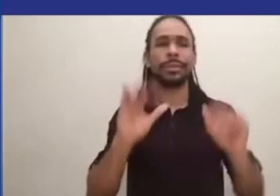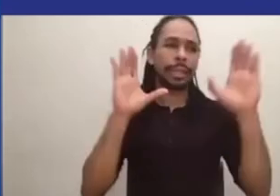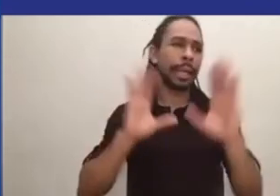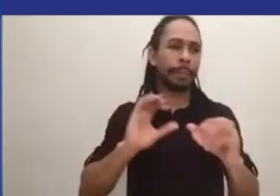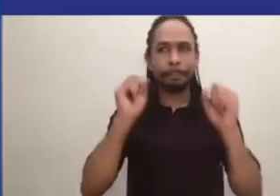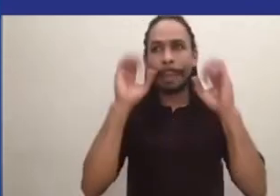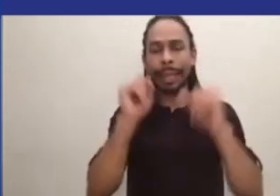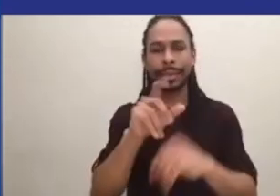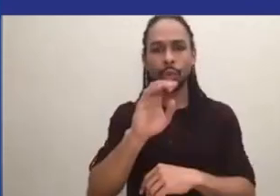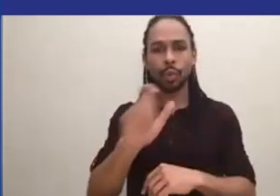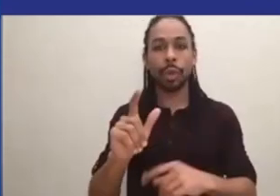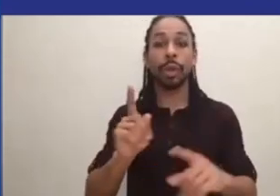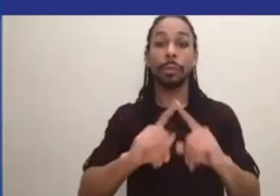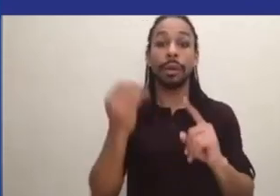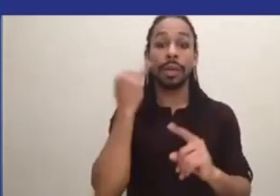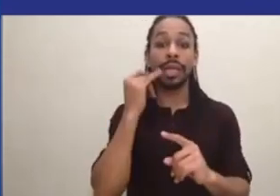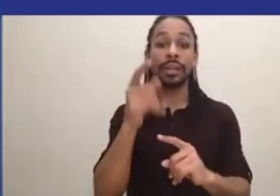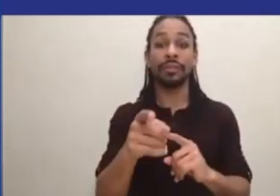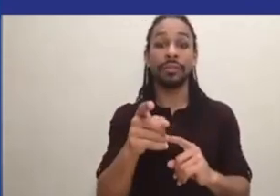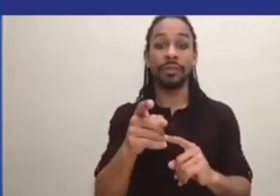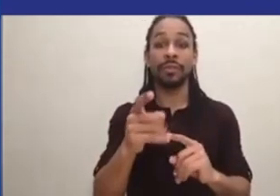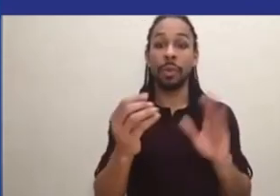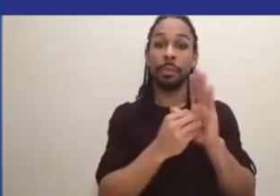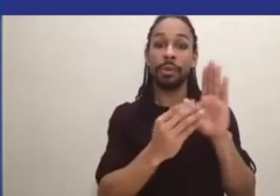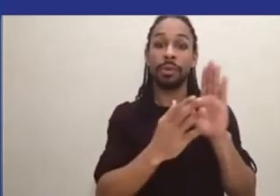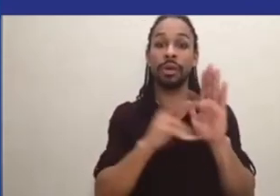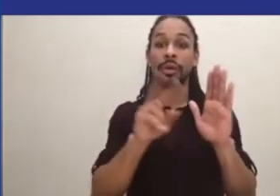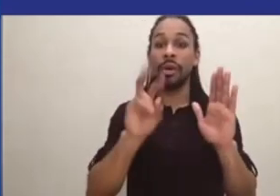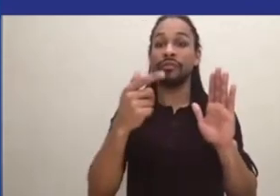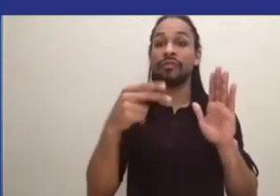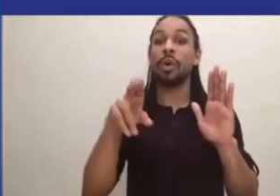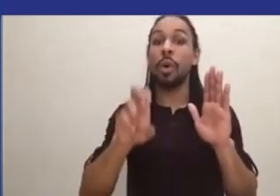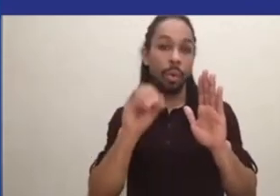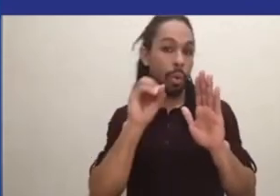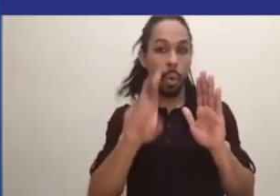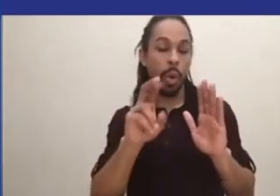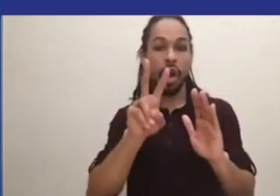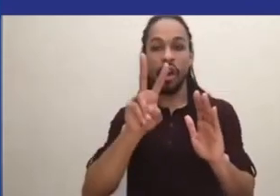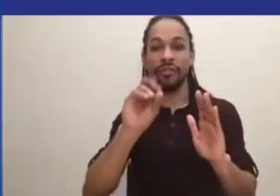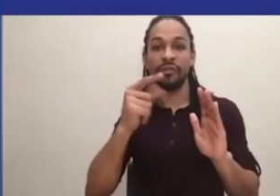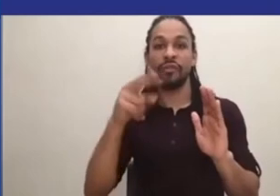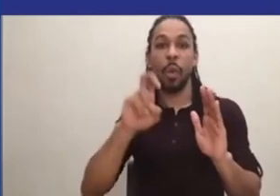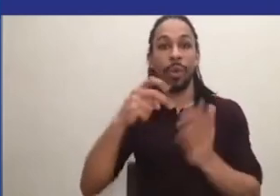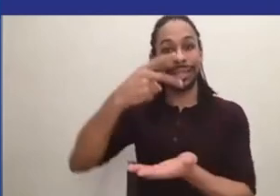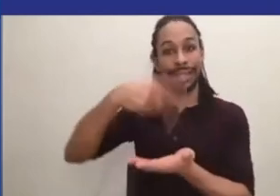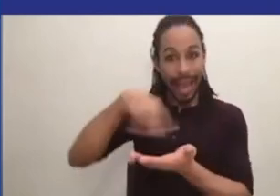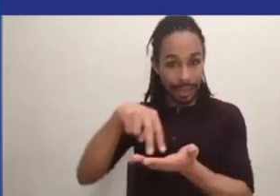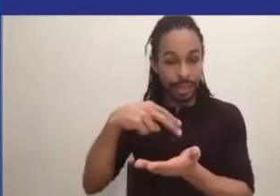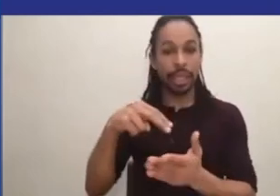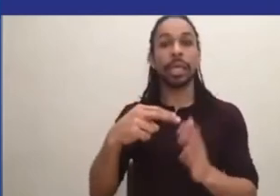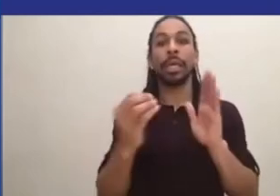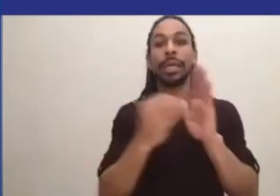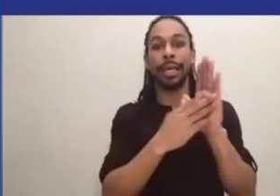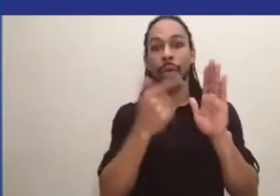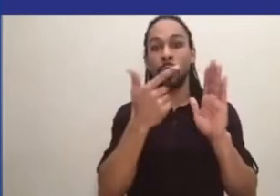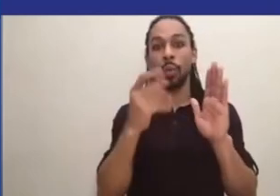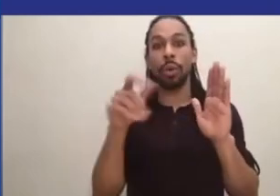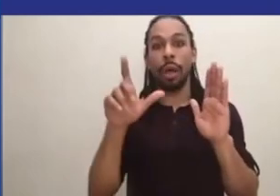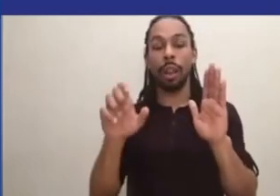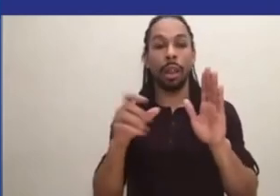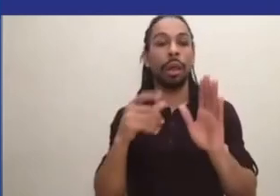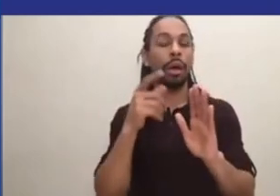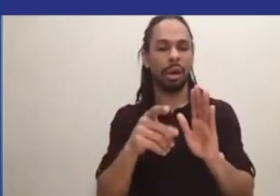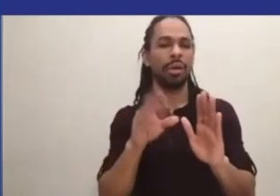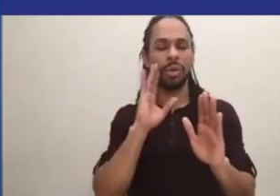But also if you just put in Vogue or Vogue dancing in Google, you get a plethora of nonsense